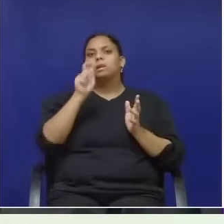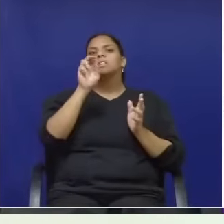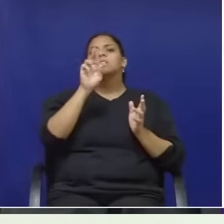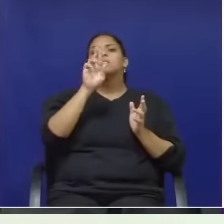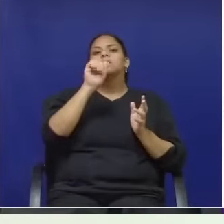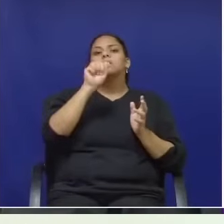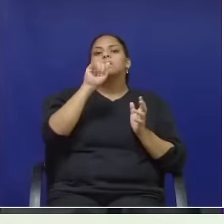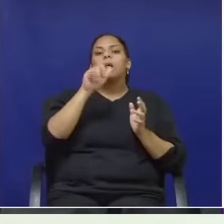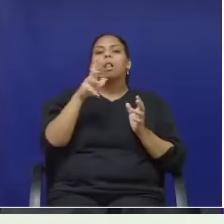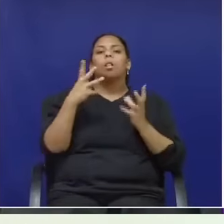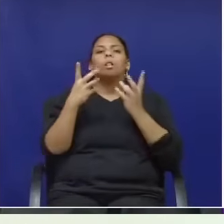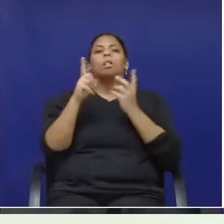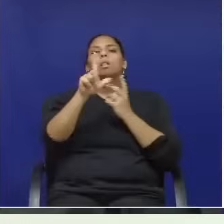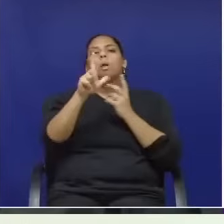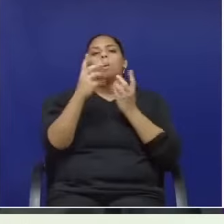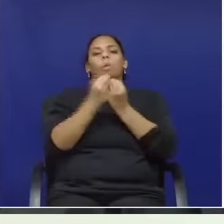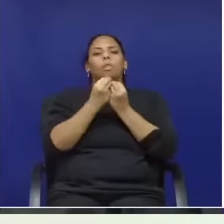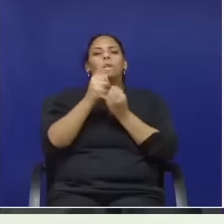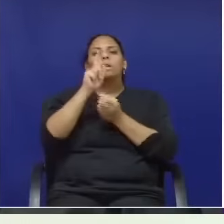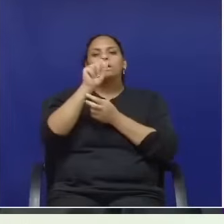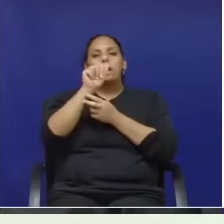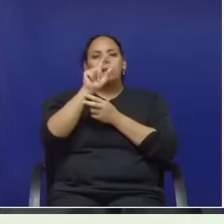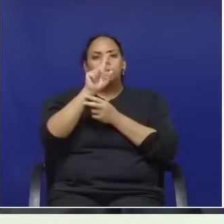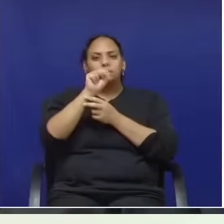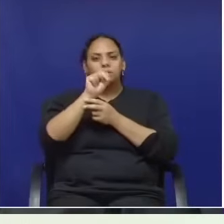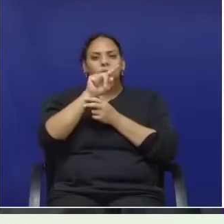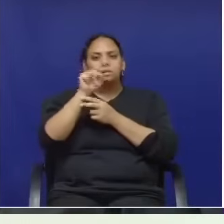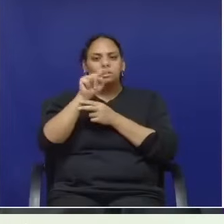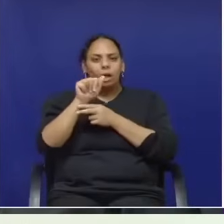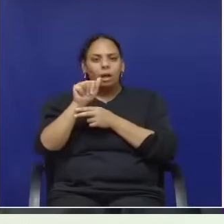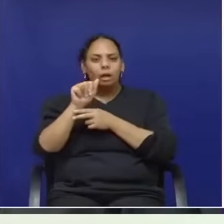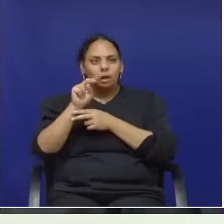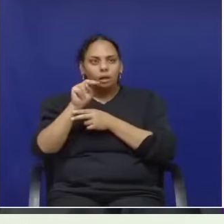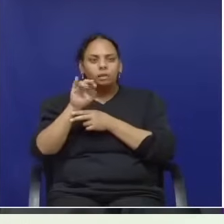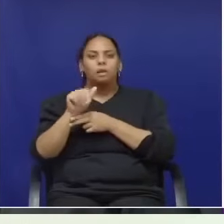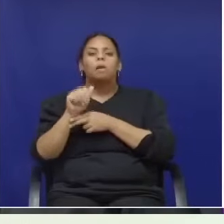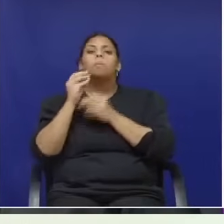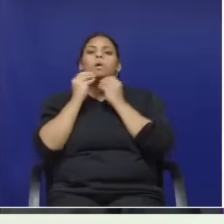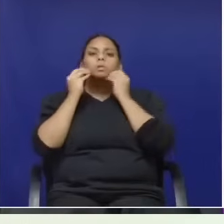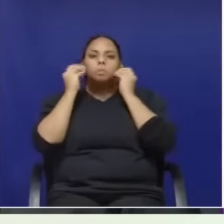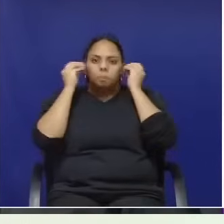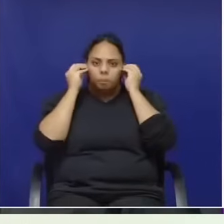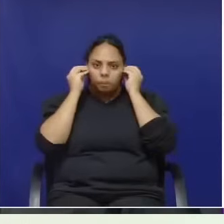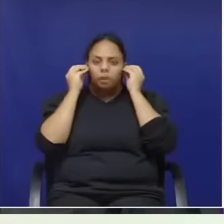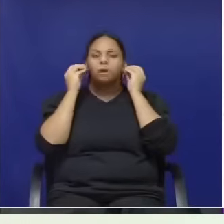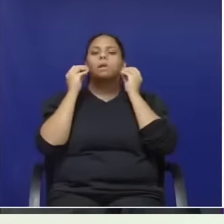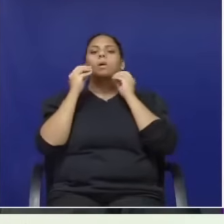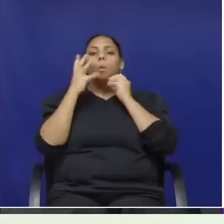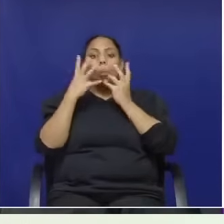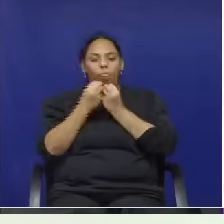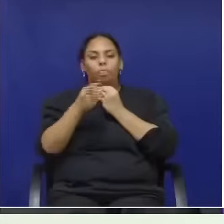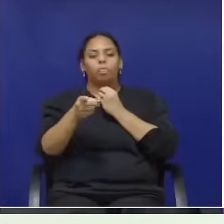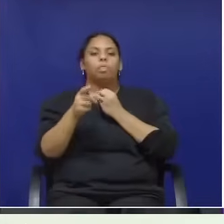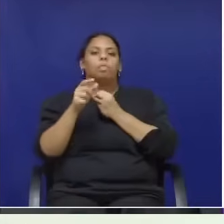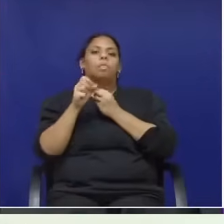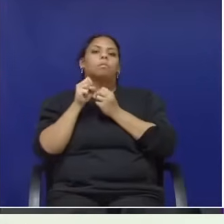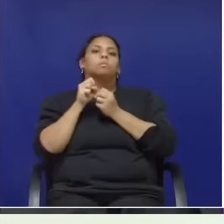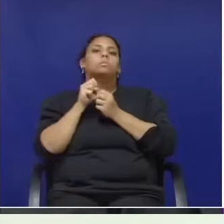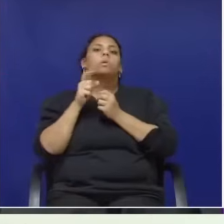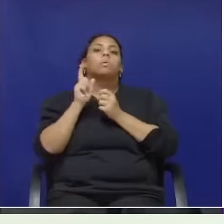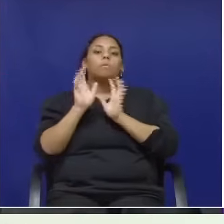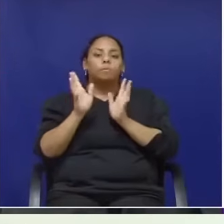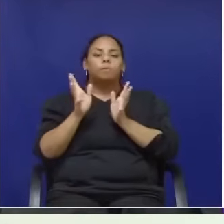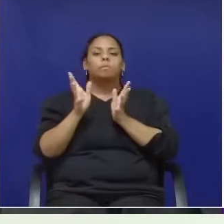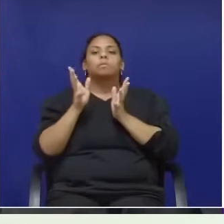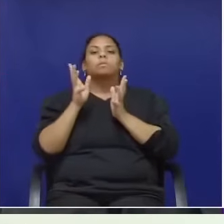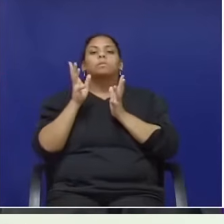with Tanzania, Mozambique, discussing specifically this aspect. Priority is also